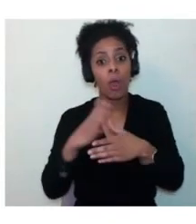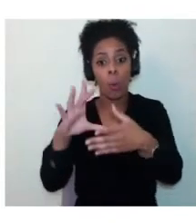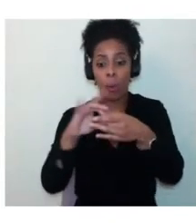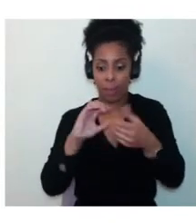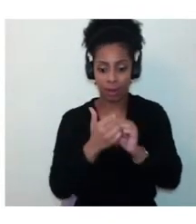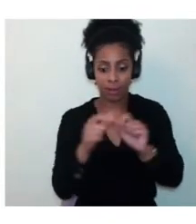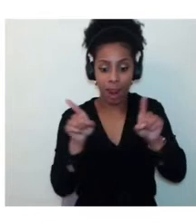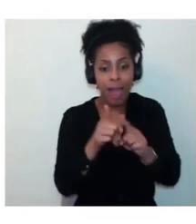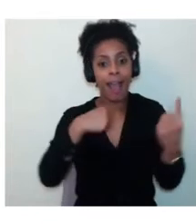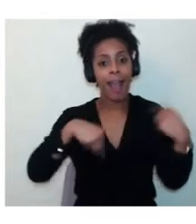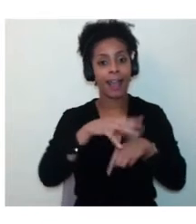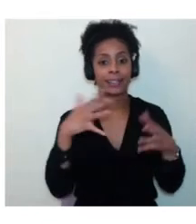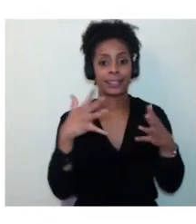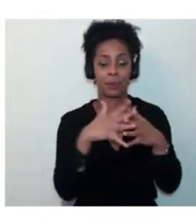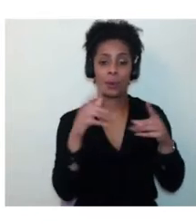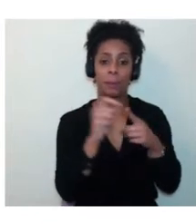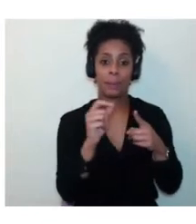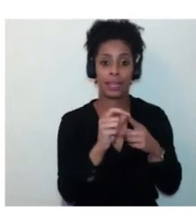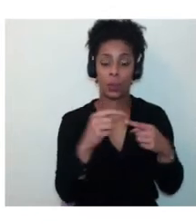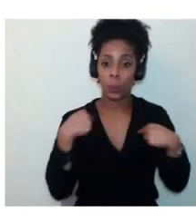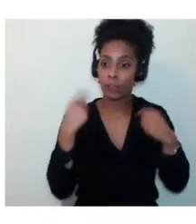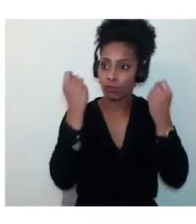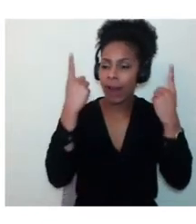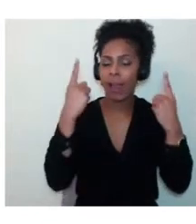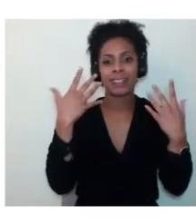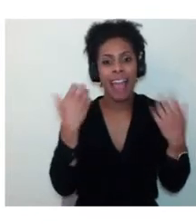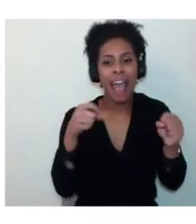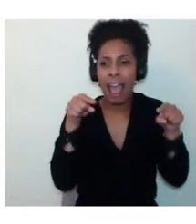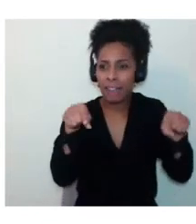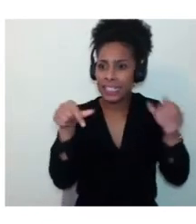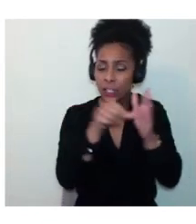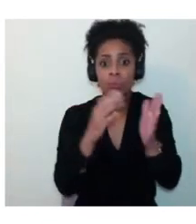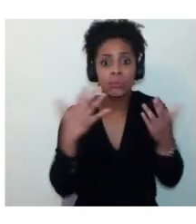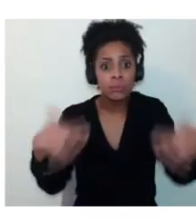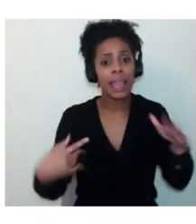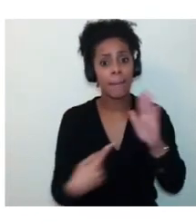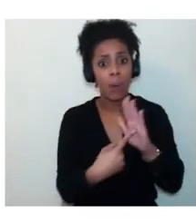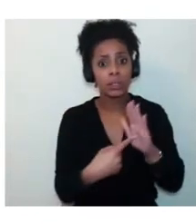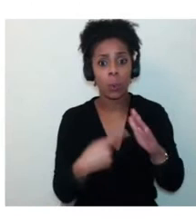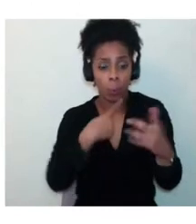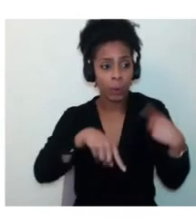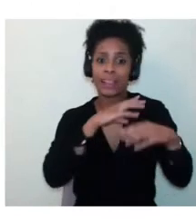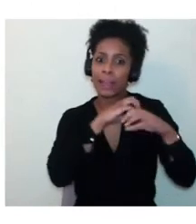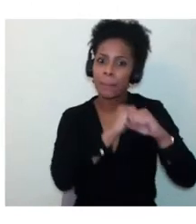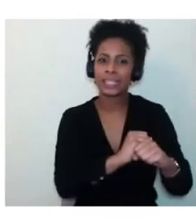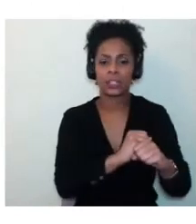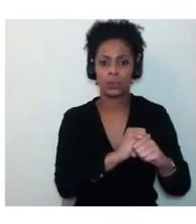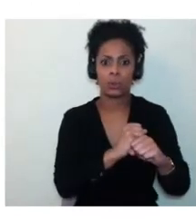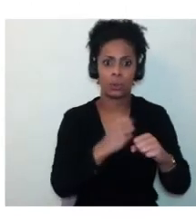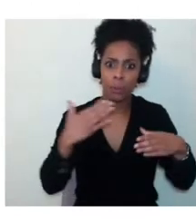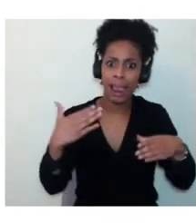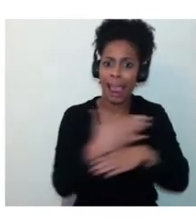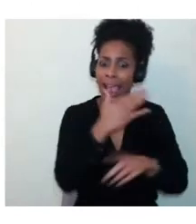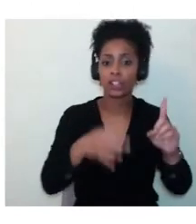who recognize the importance of these issues and are committed to taking action. So this has a hard business angle to it. And I